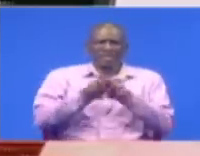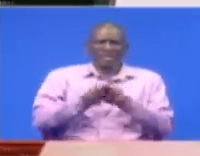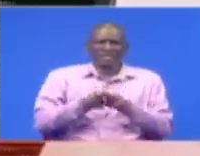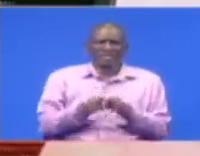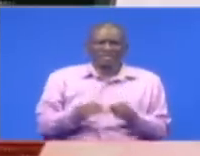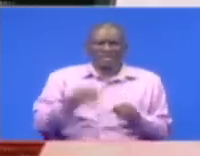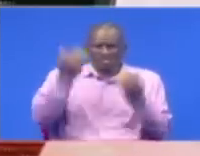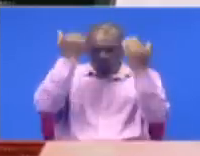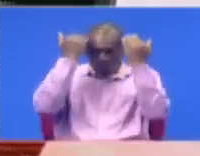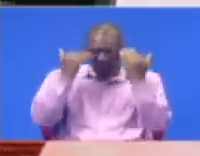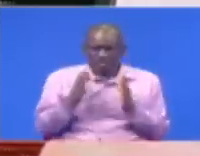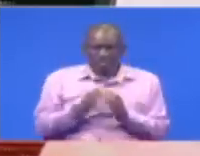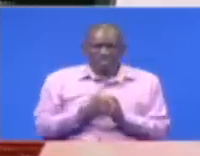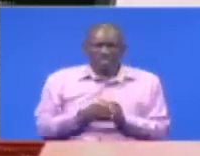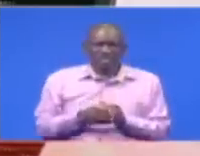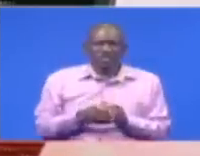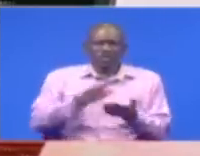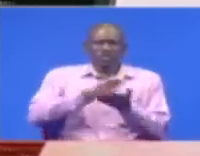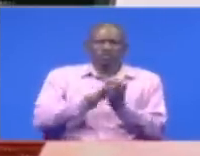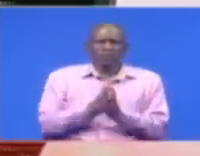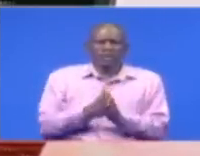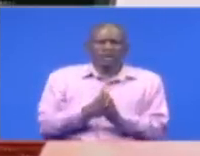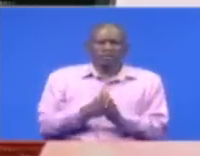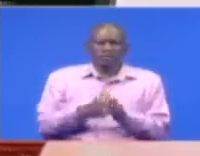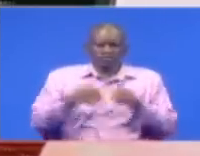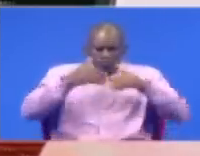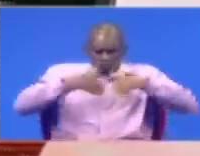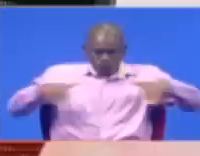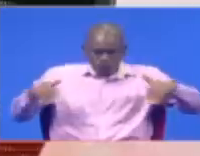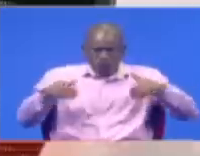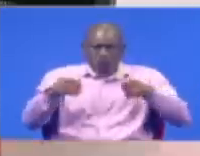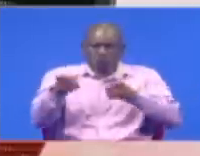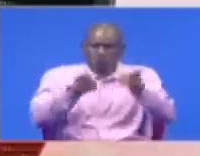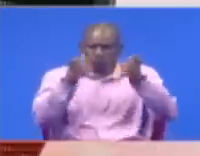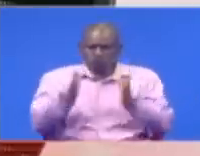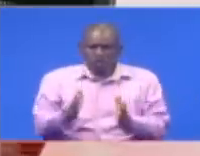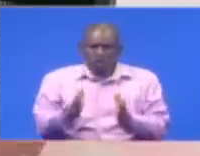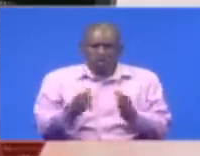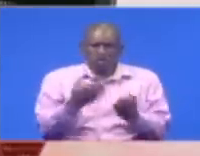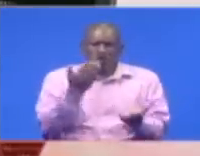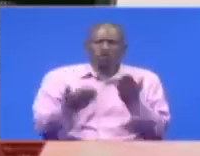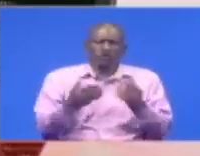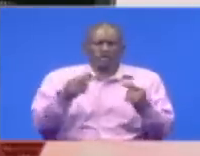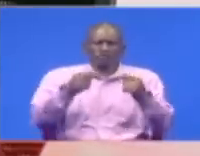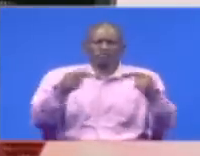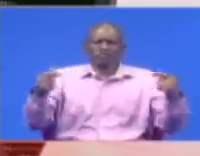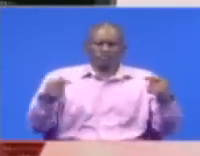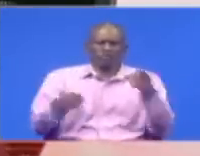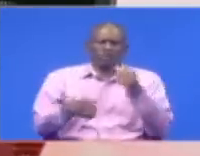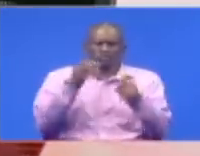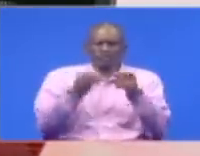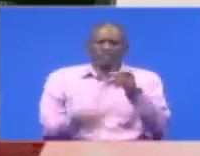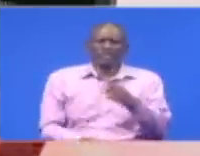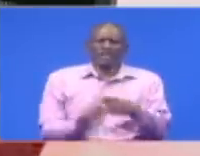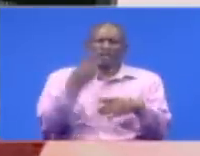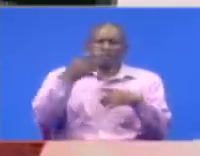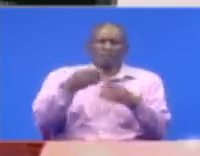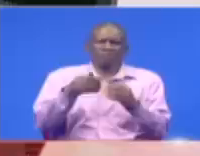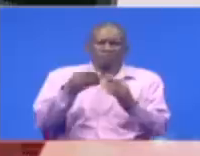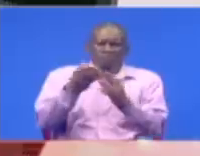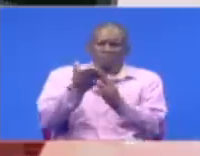as a judiciary, you become the impartial arbiter of any dispute that will arise,